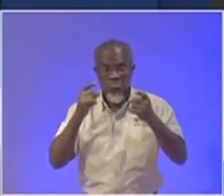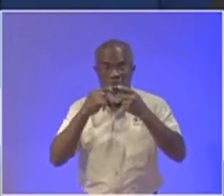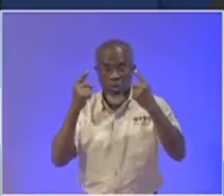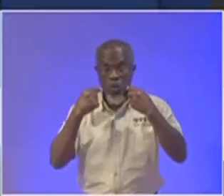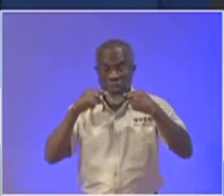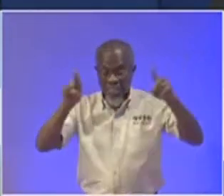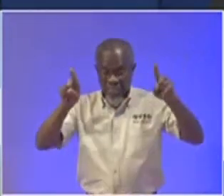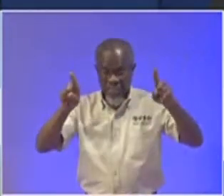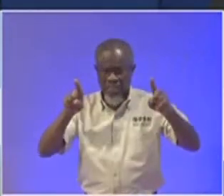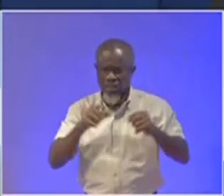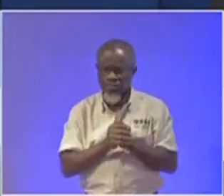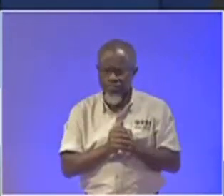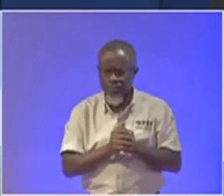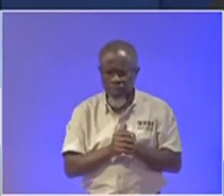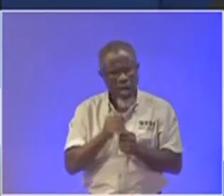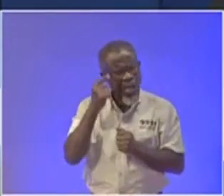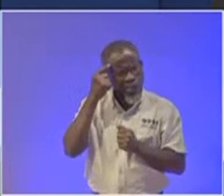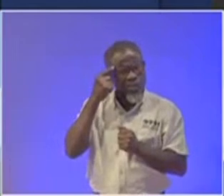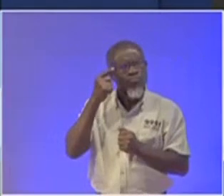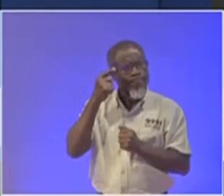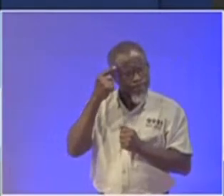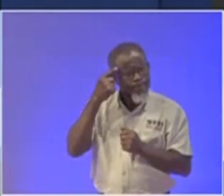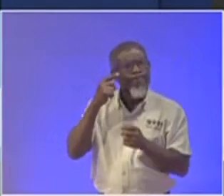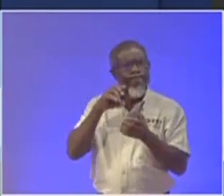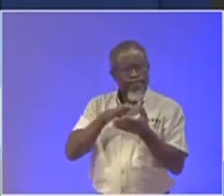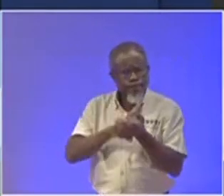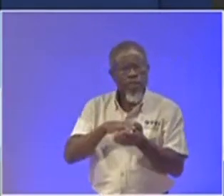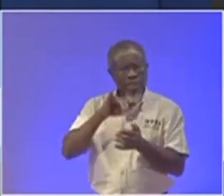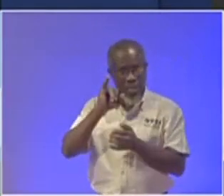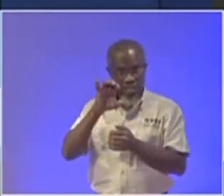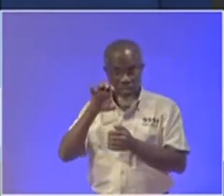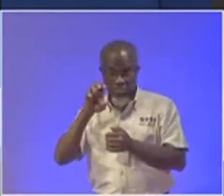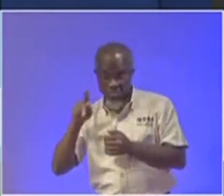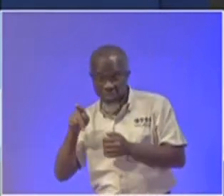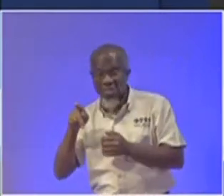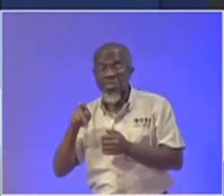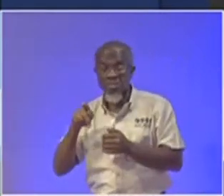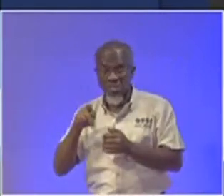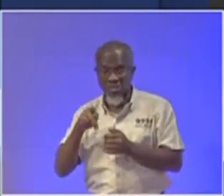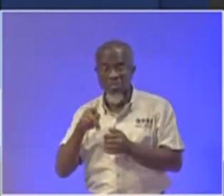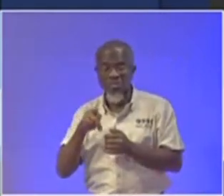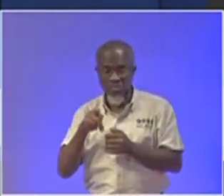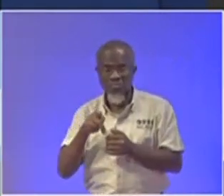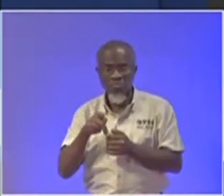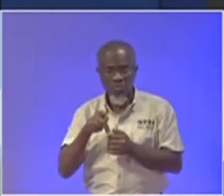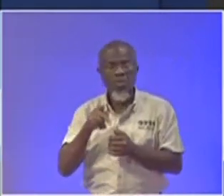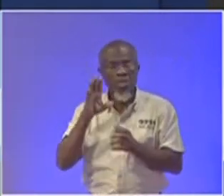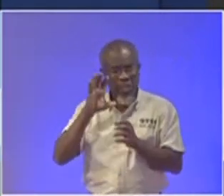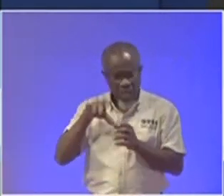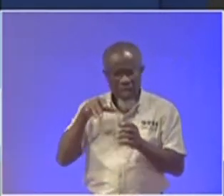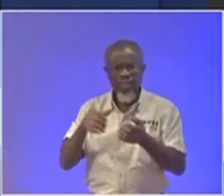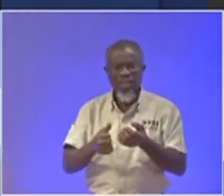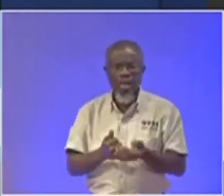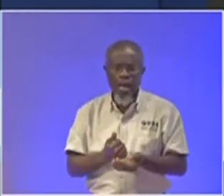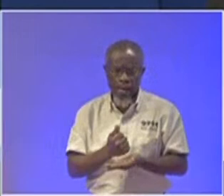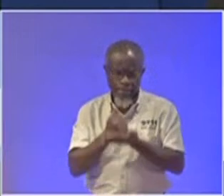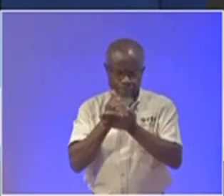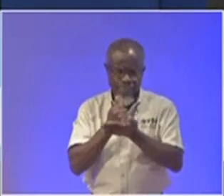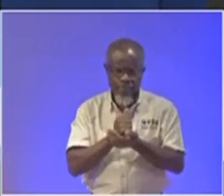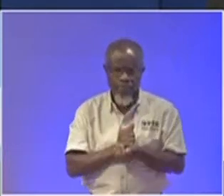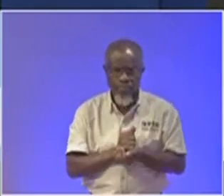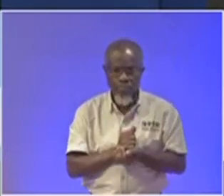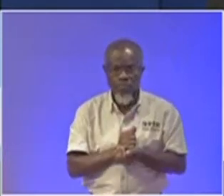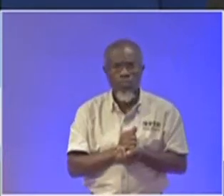an essential part of the what is necessary to enable student success, especially because